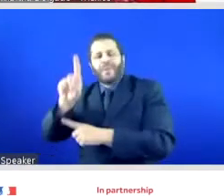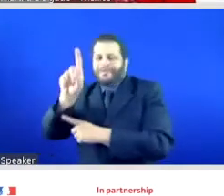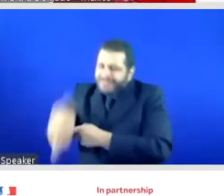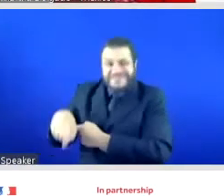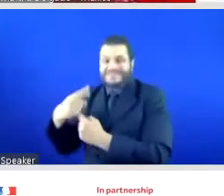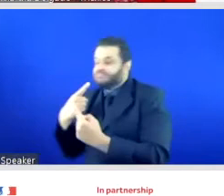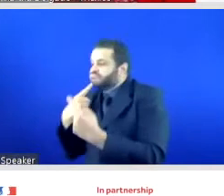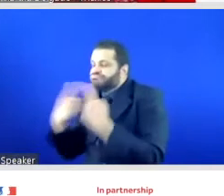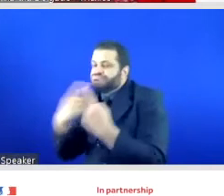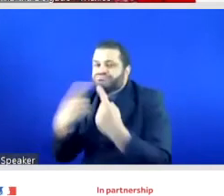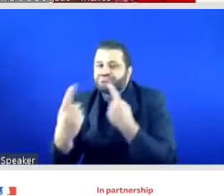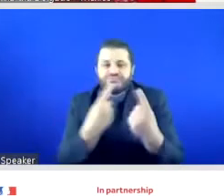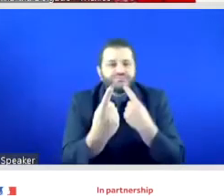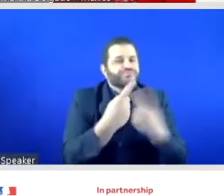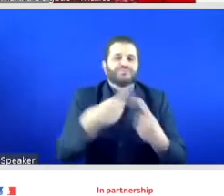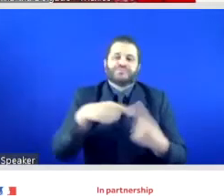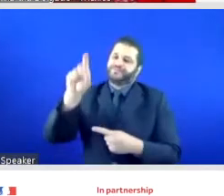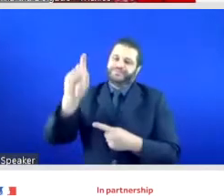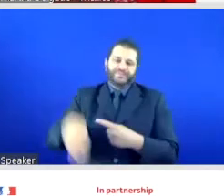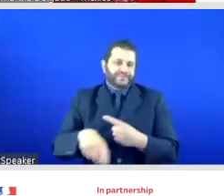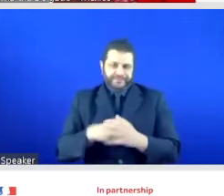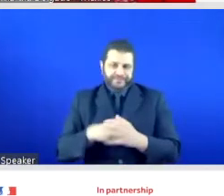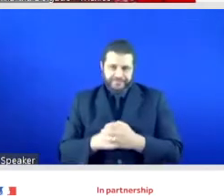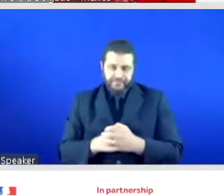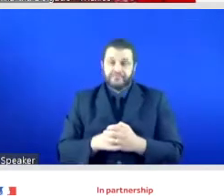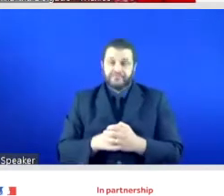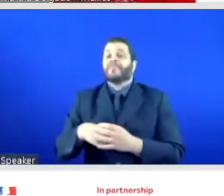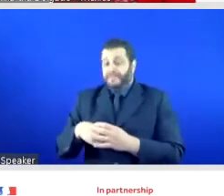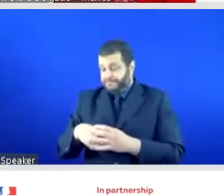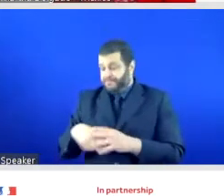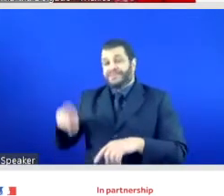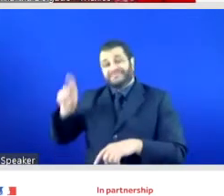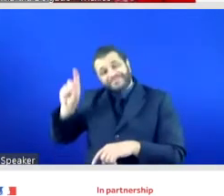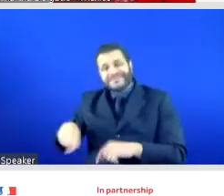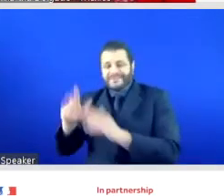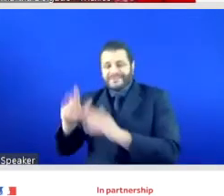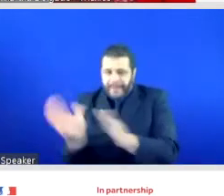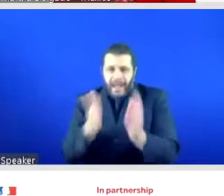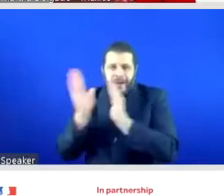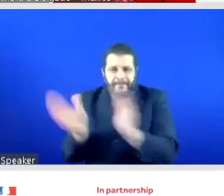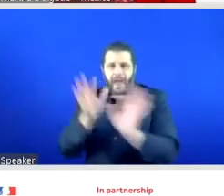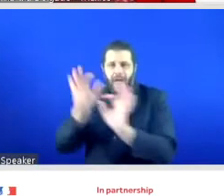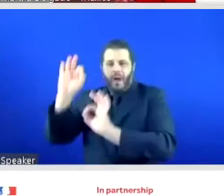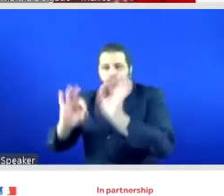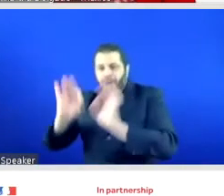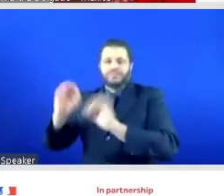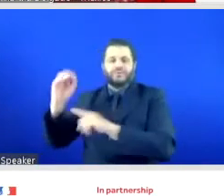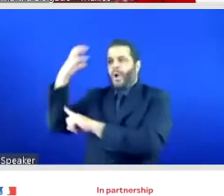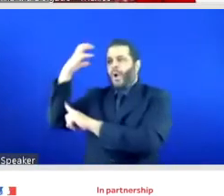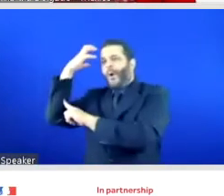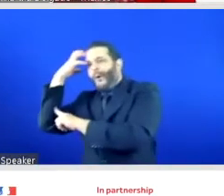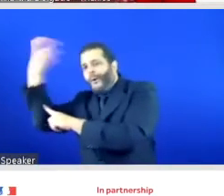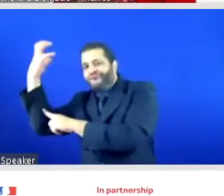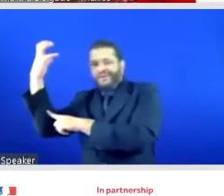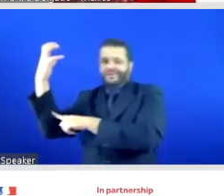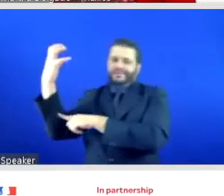beyond just having them attend events, you need to look at social media, for example, look at pop culture, understand what the